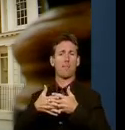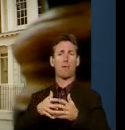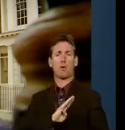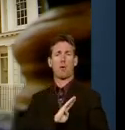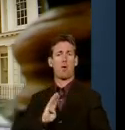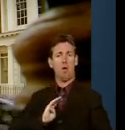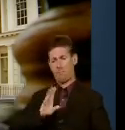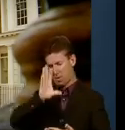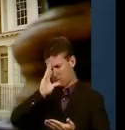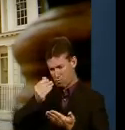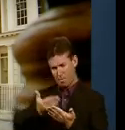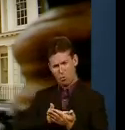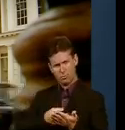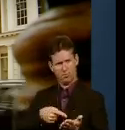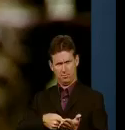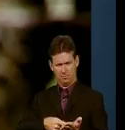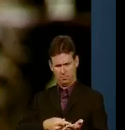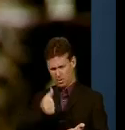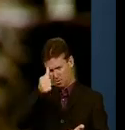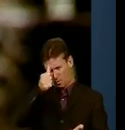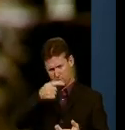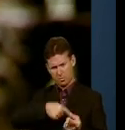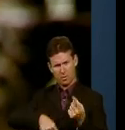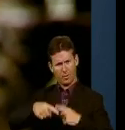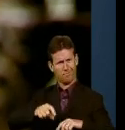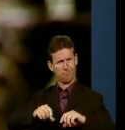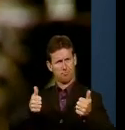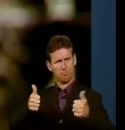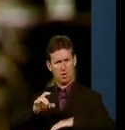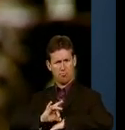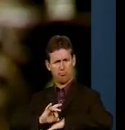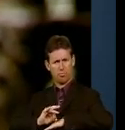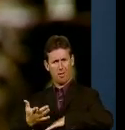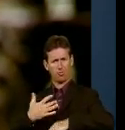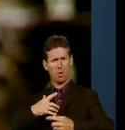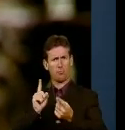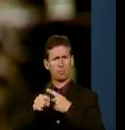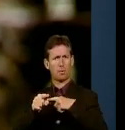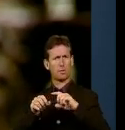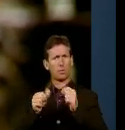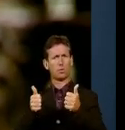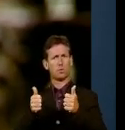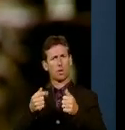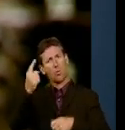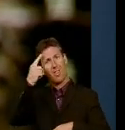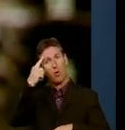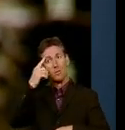its actions as a graduated professional response to a potential suicide attack.